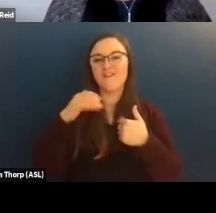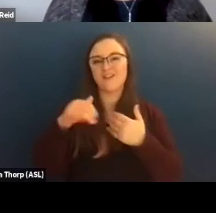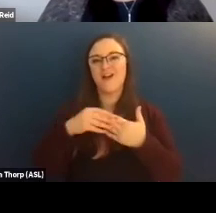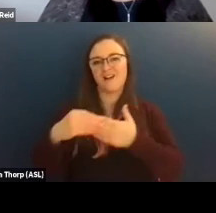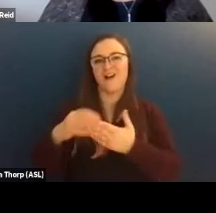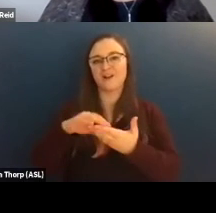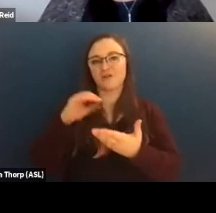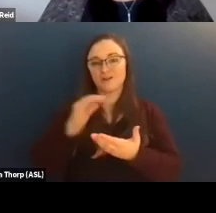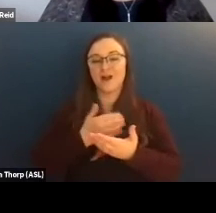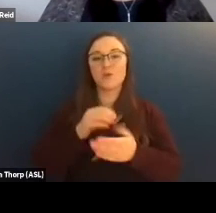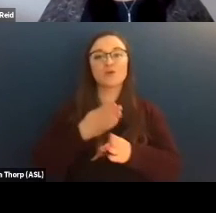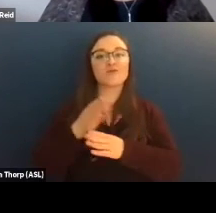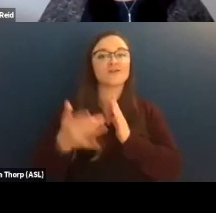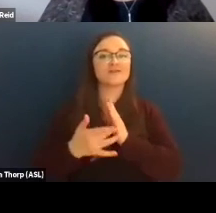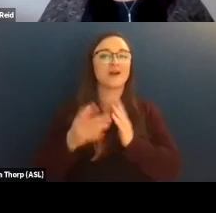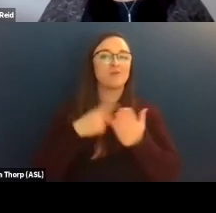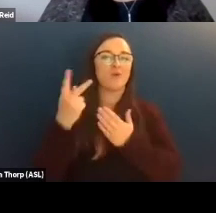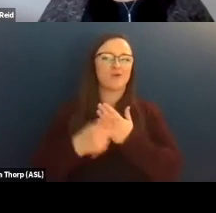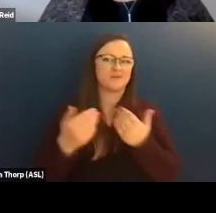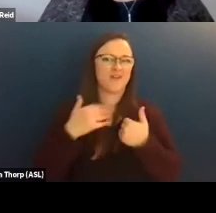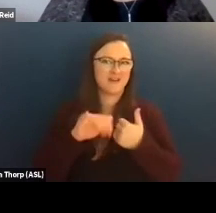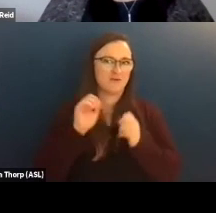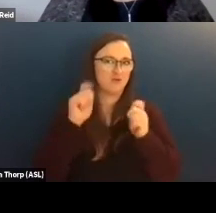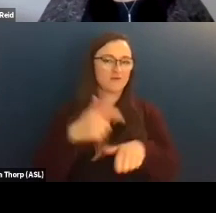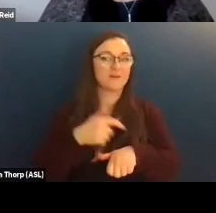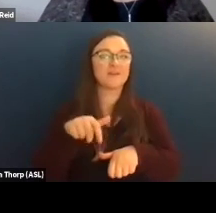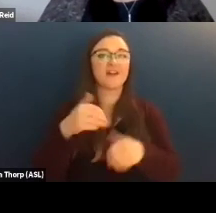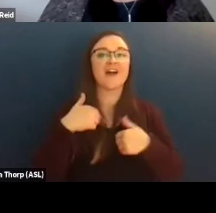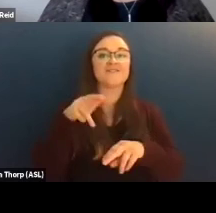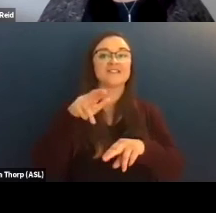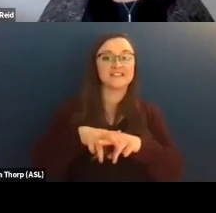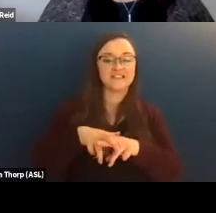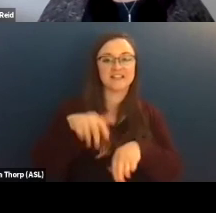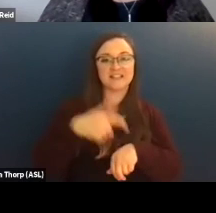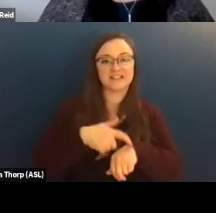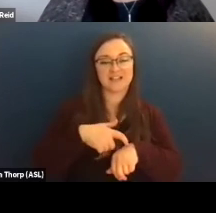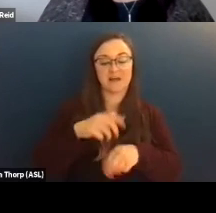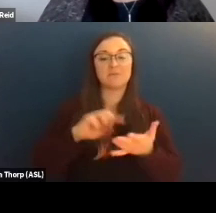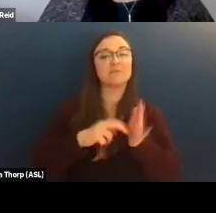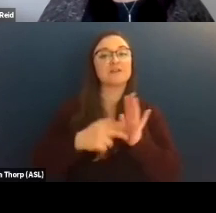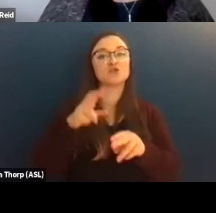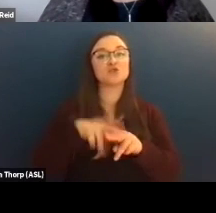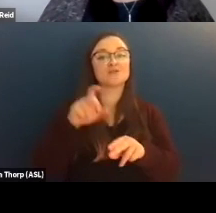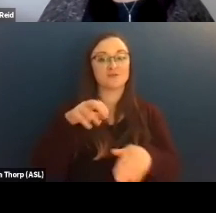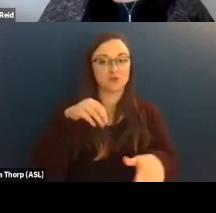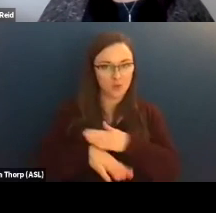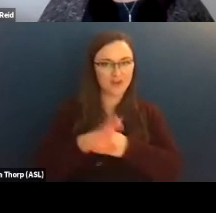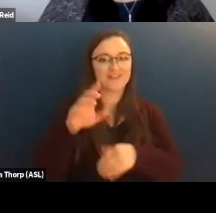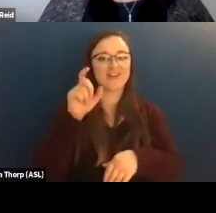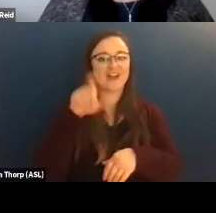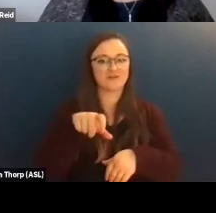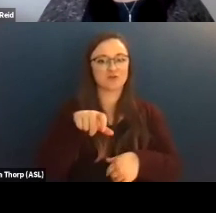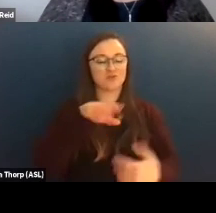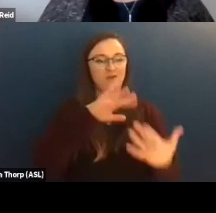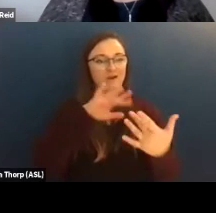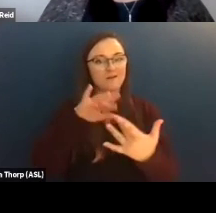Our career tech programs do that all the time. They actually have seat time where the students have to go in and they put in a certain number of contact